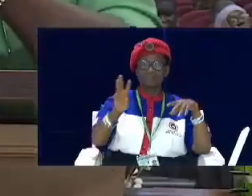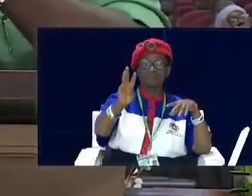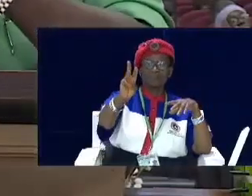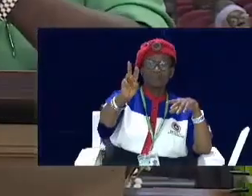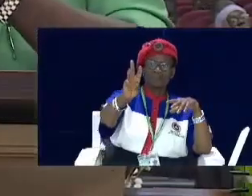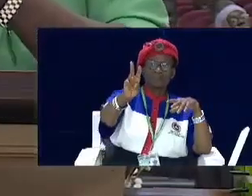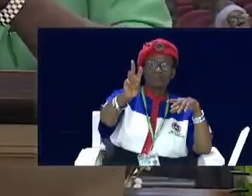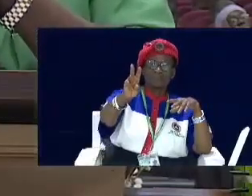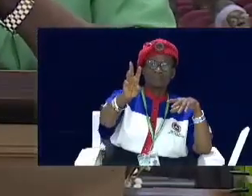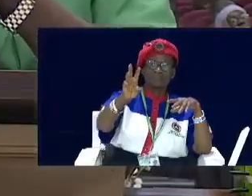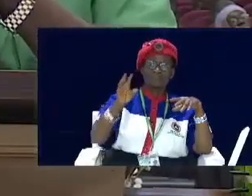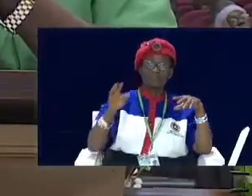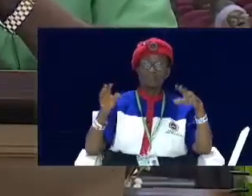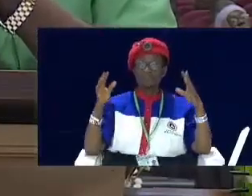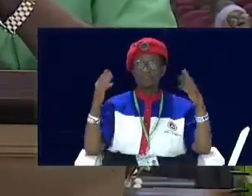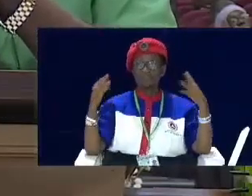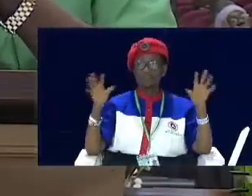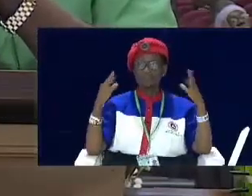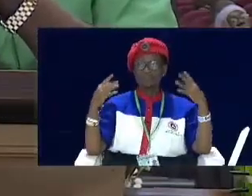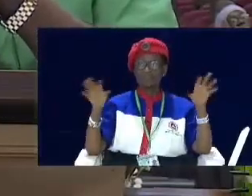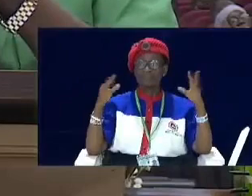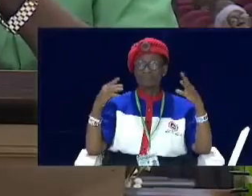16. Erindinlogun.